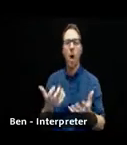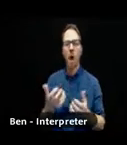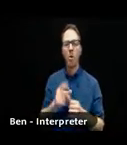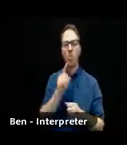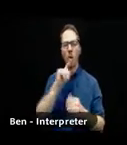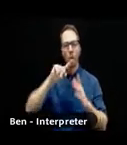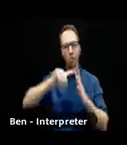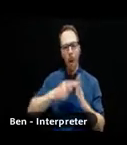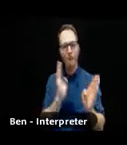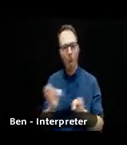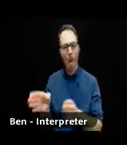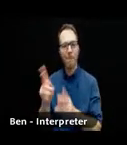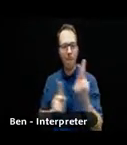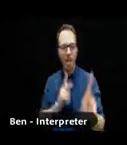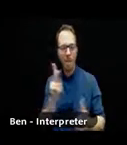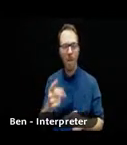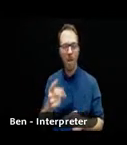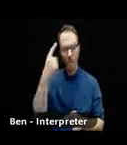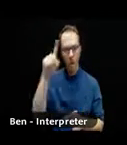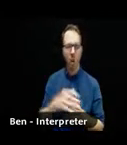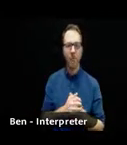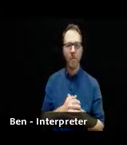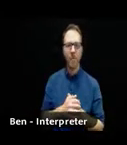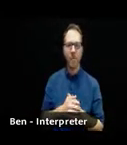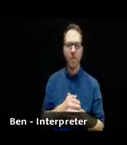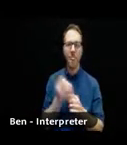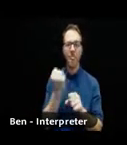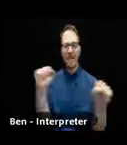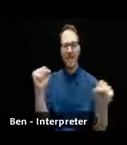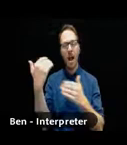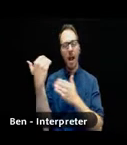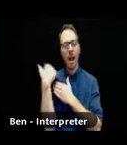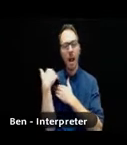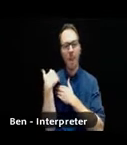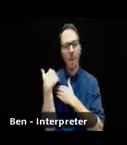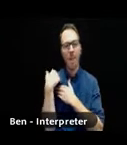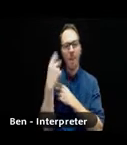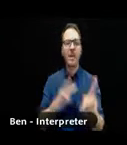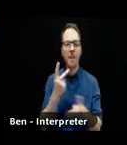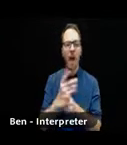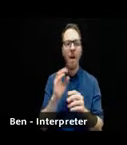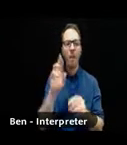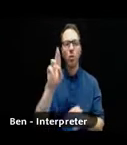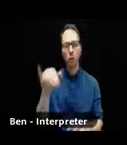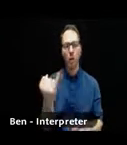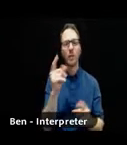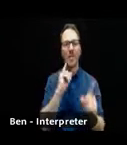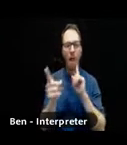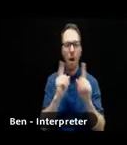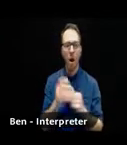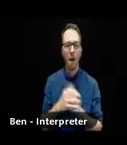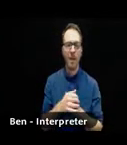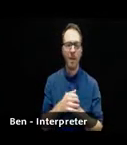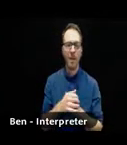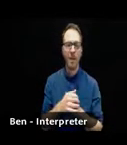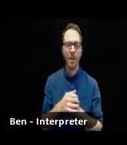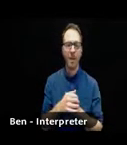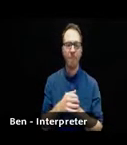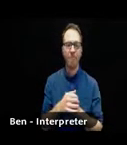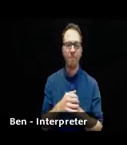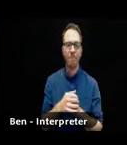prep people for a safety and accountability type restorative justice dialogue